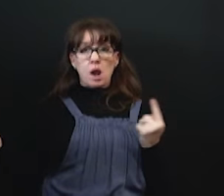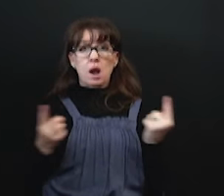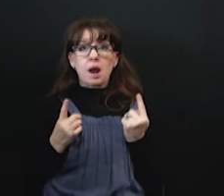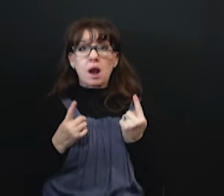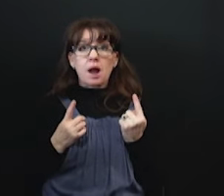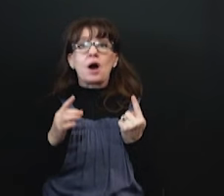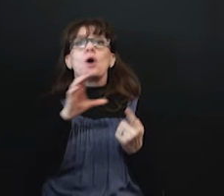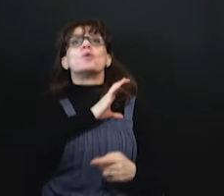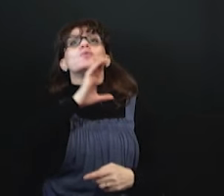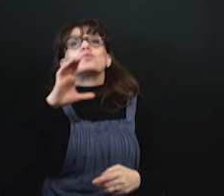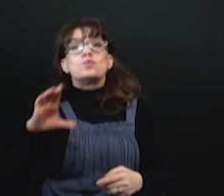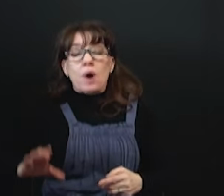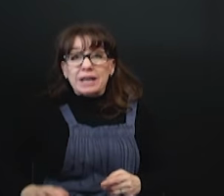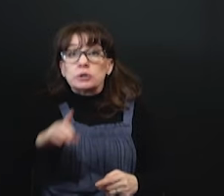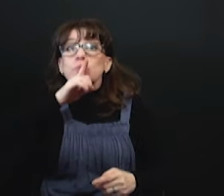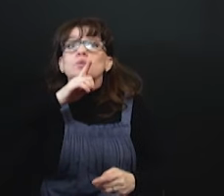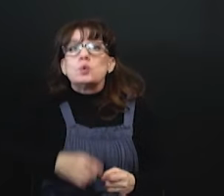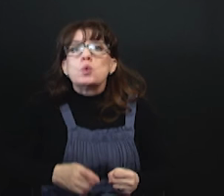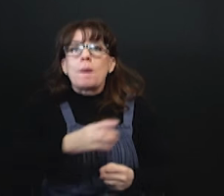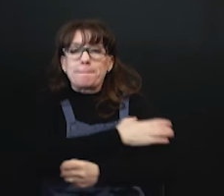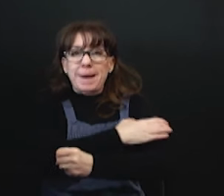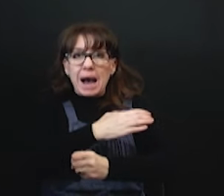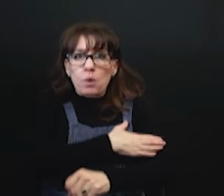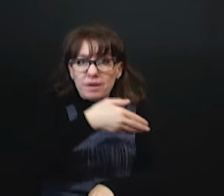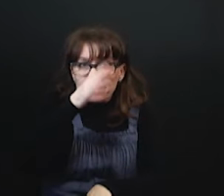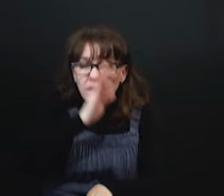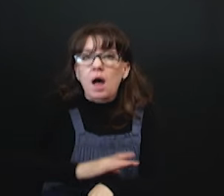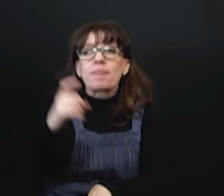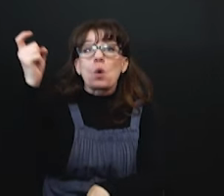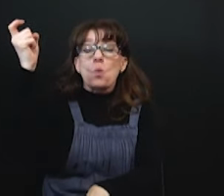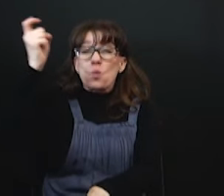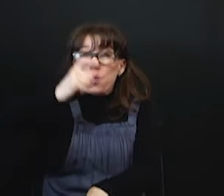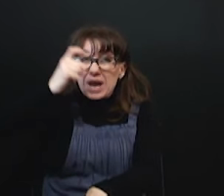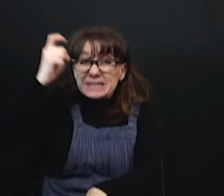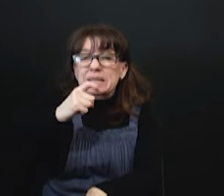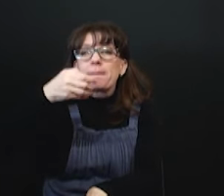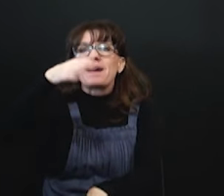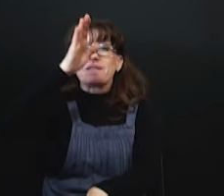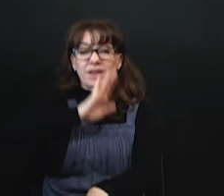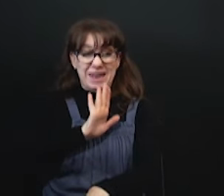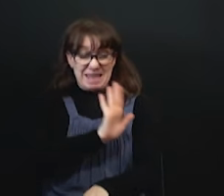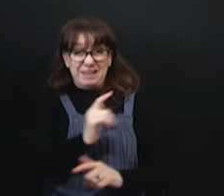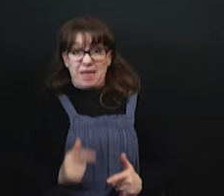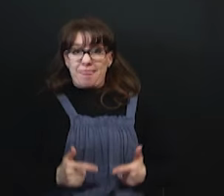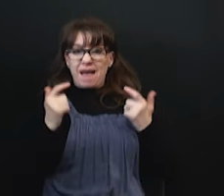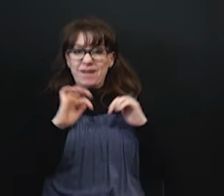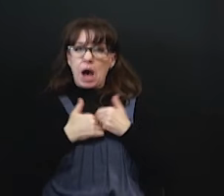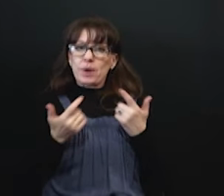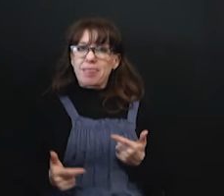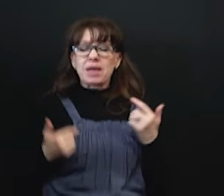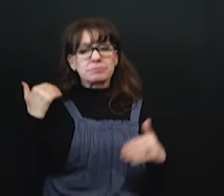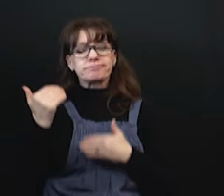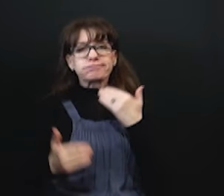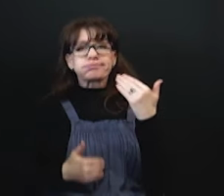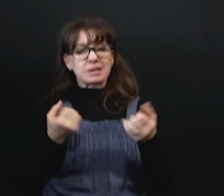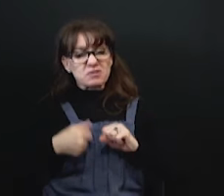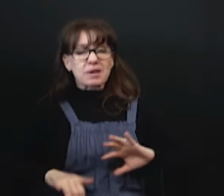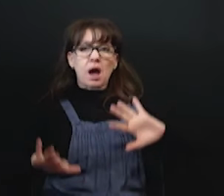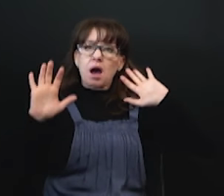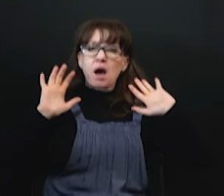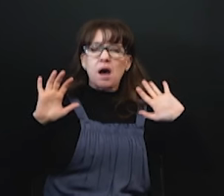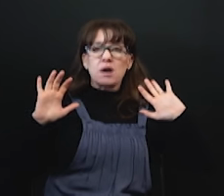the power of God, and he is the wisdom of God. His life, how he lives his life, how he gives his life,